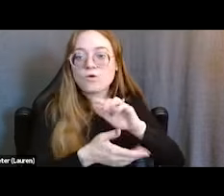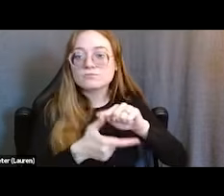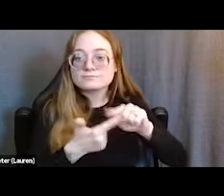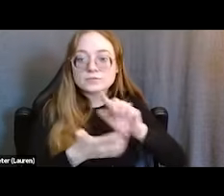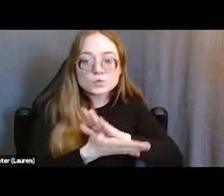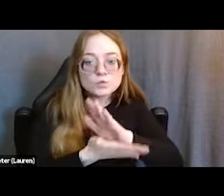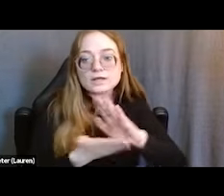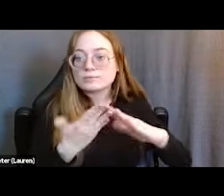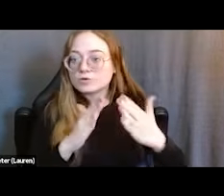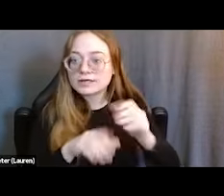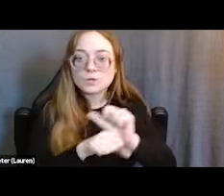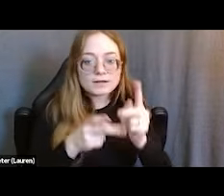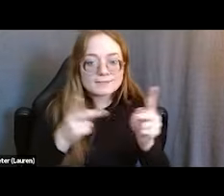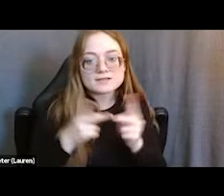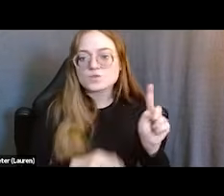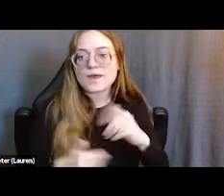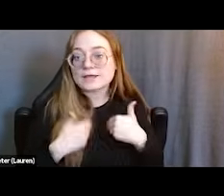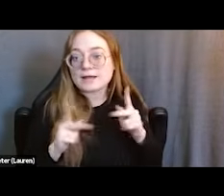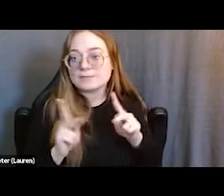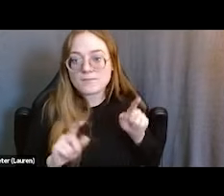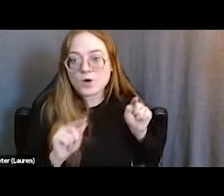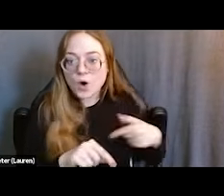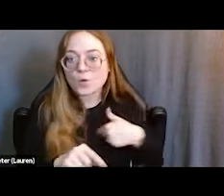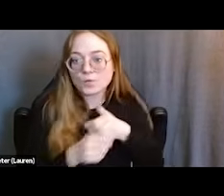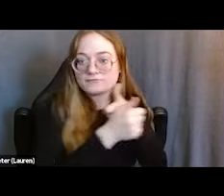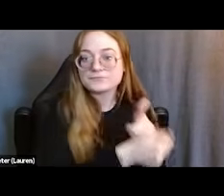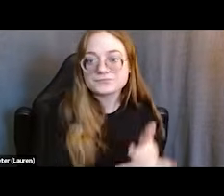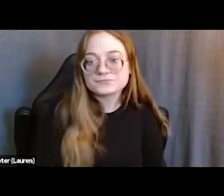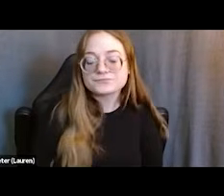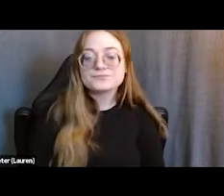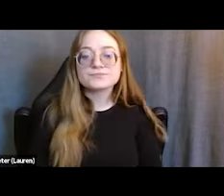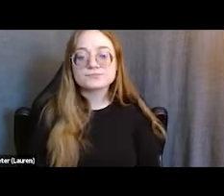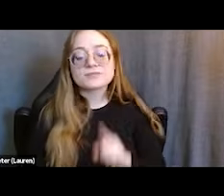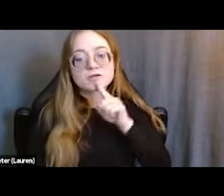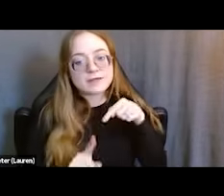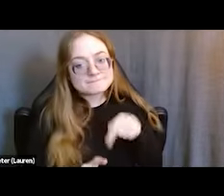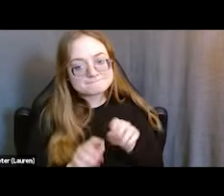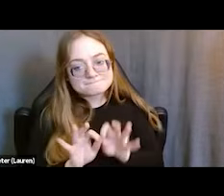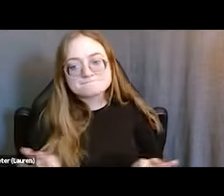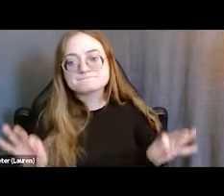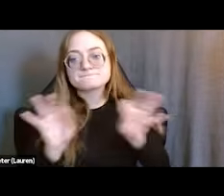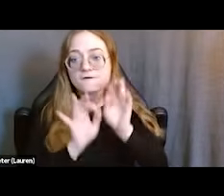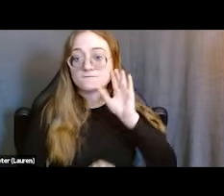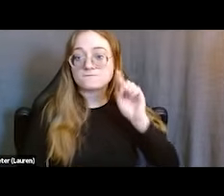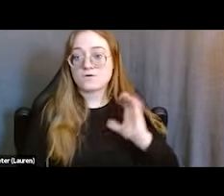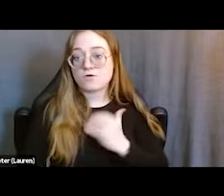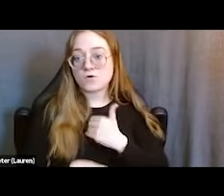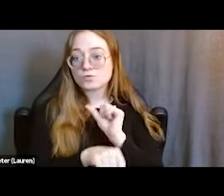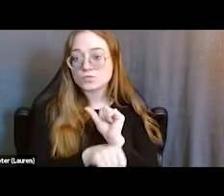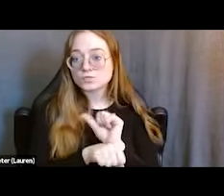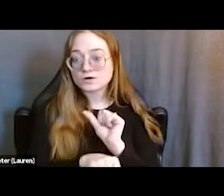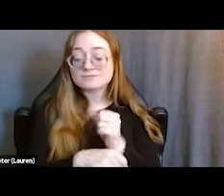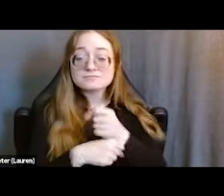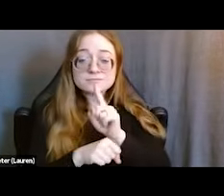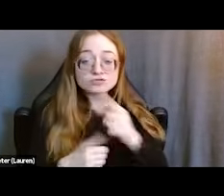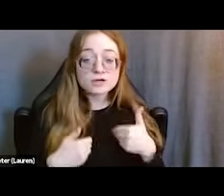workplaces, wherever young people are. This is a really important core component within the work of mobile response and stabilization to make sure that